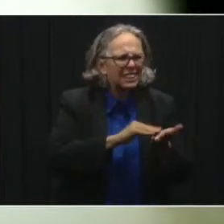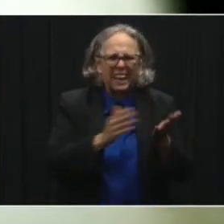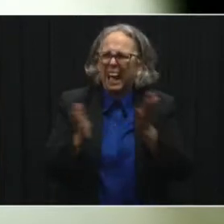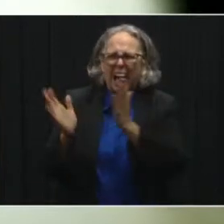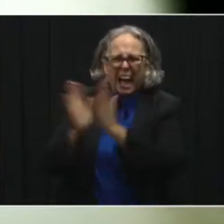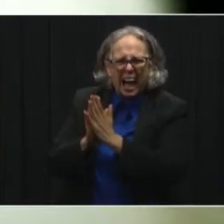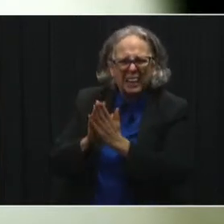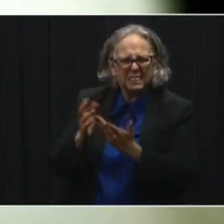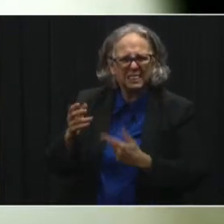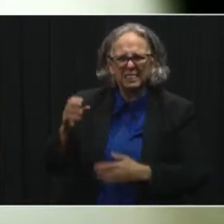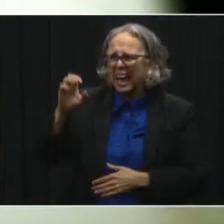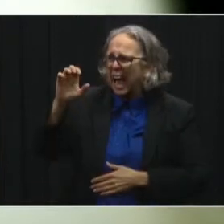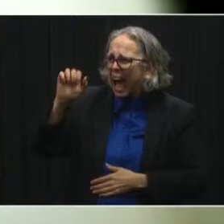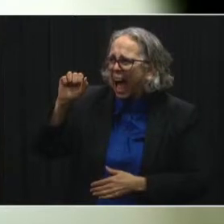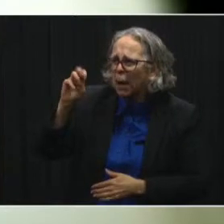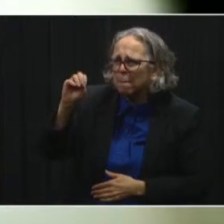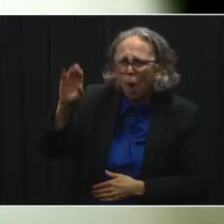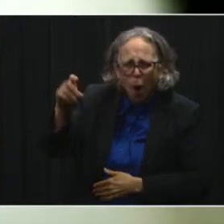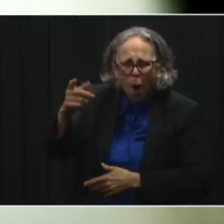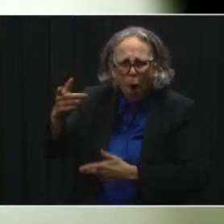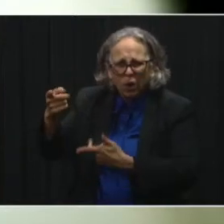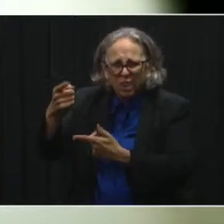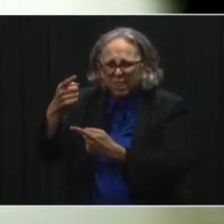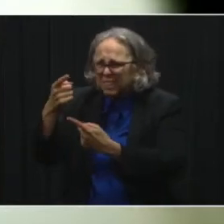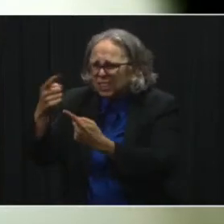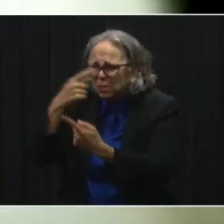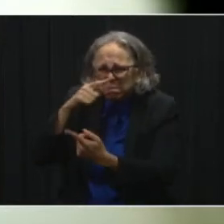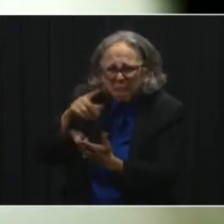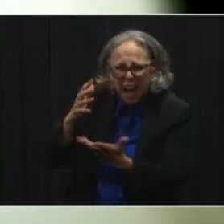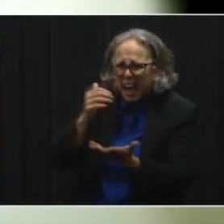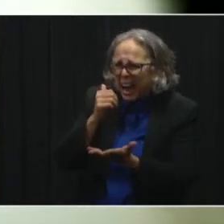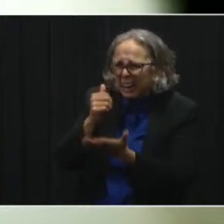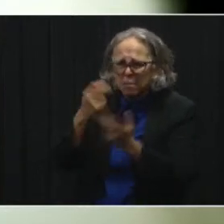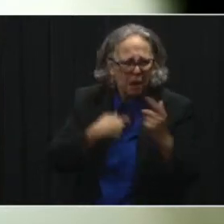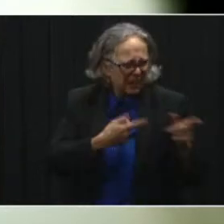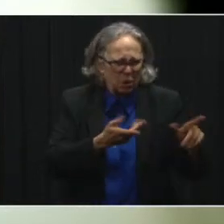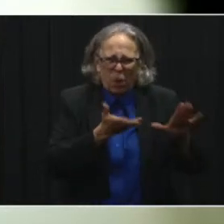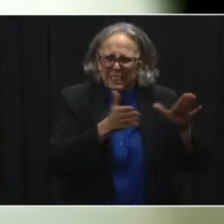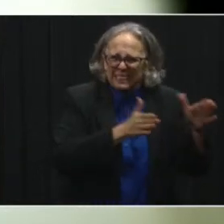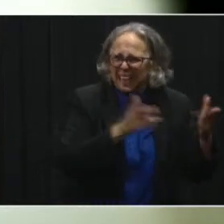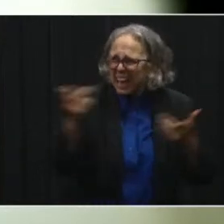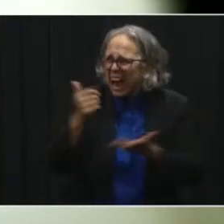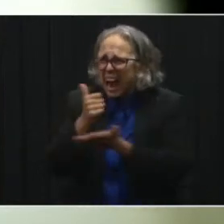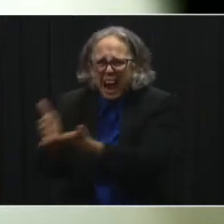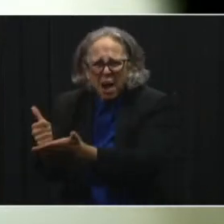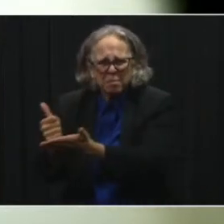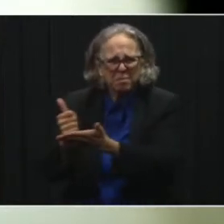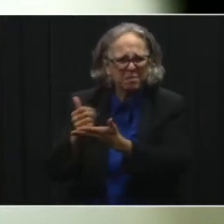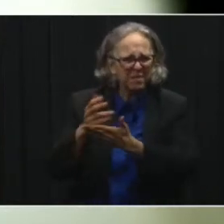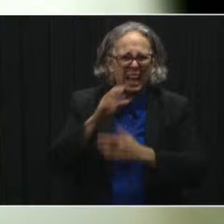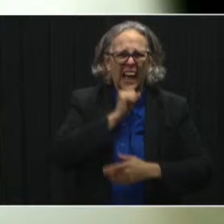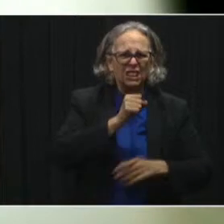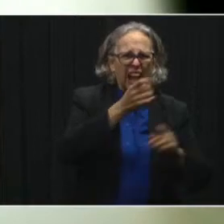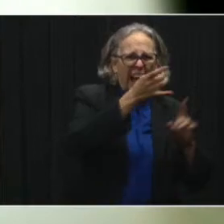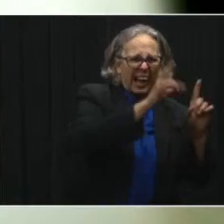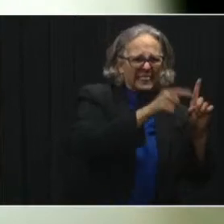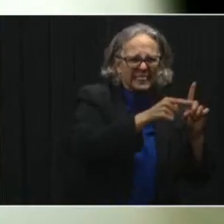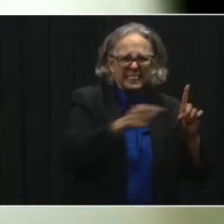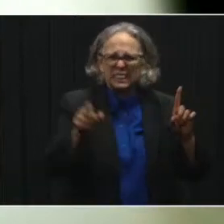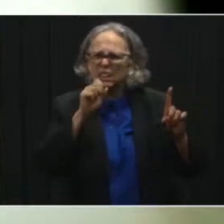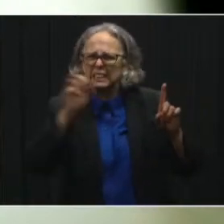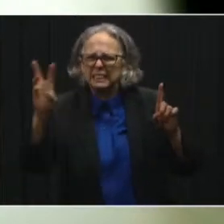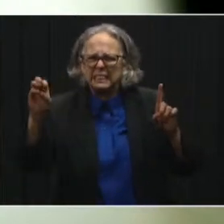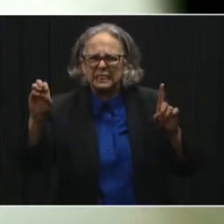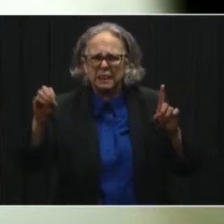patients. These patients are anywhere from the ages of 18 to 60, but actually this time, the majority are in their 20s to 40s, as